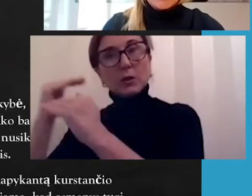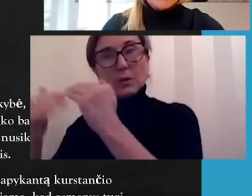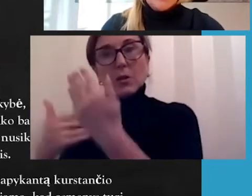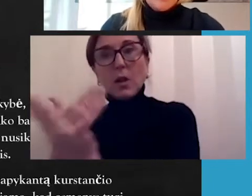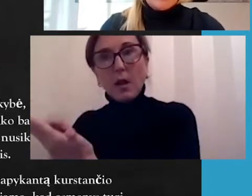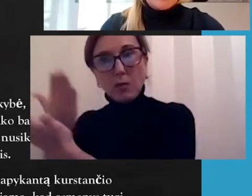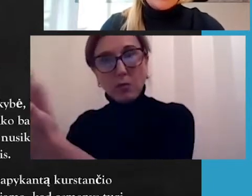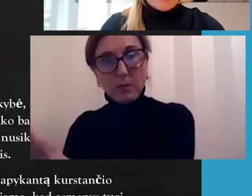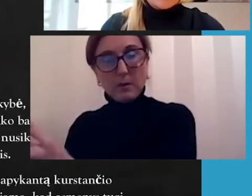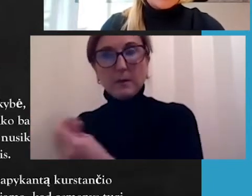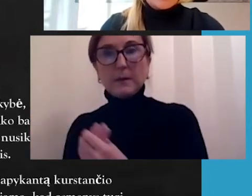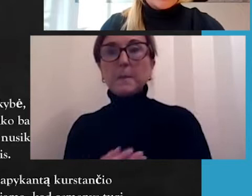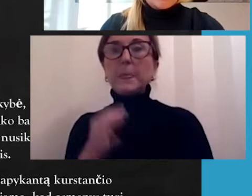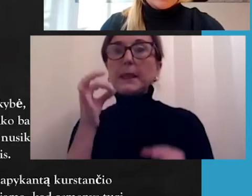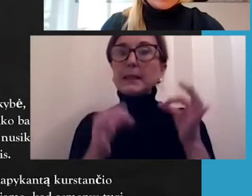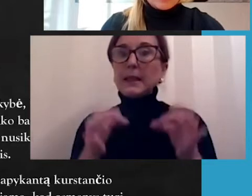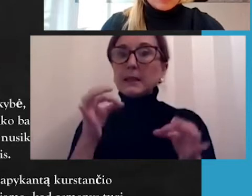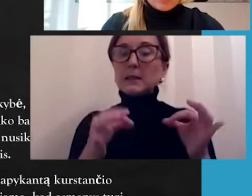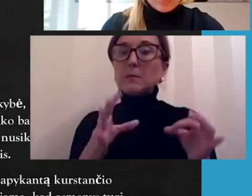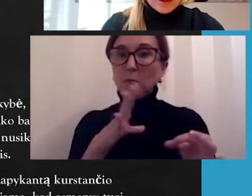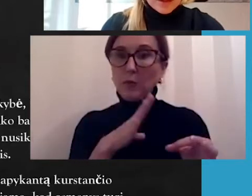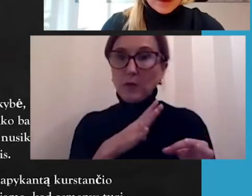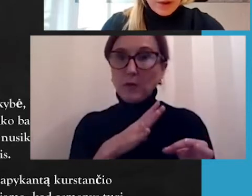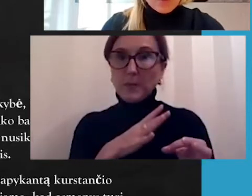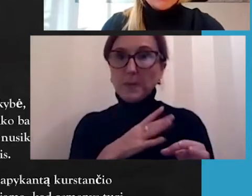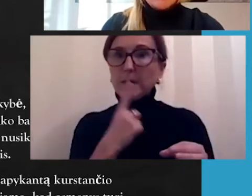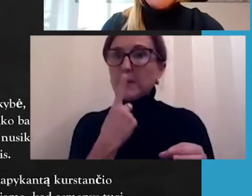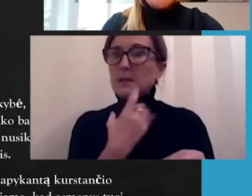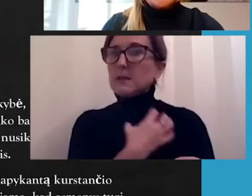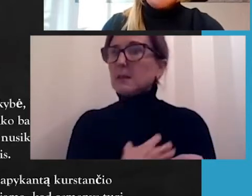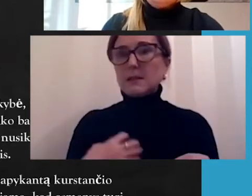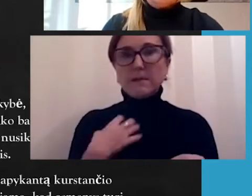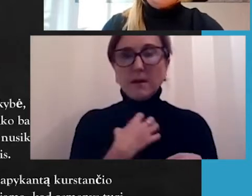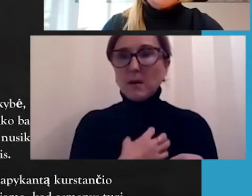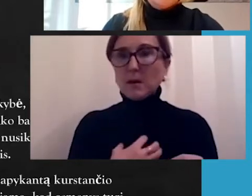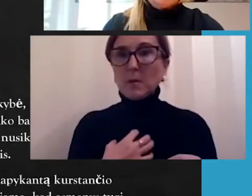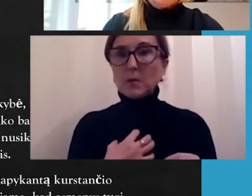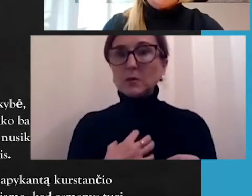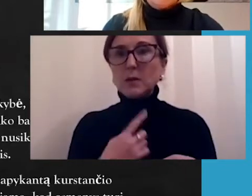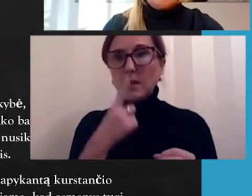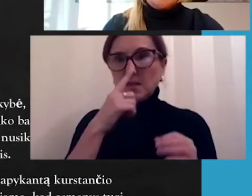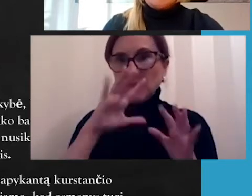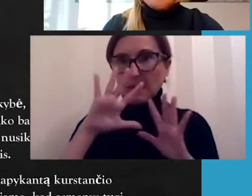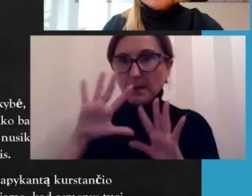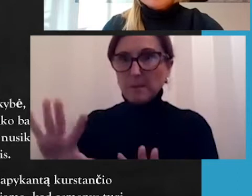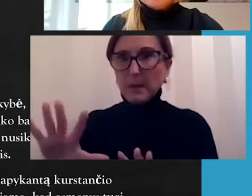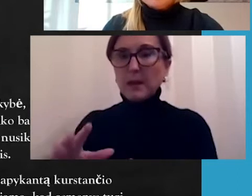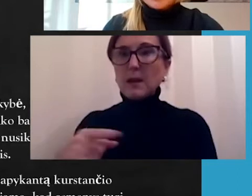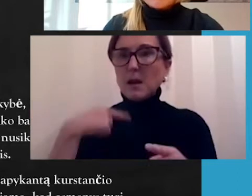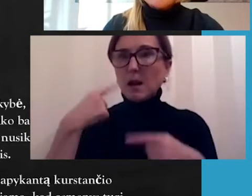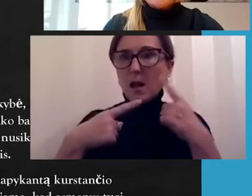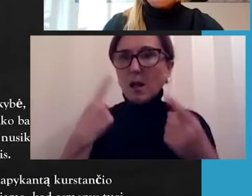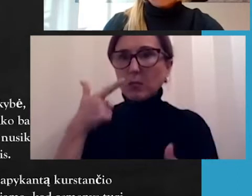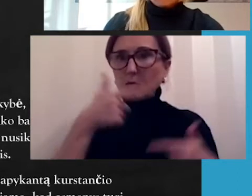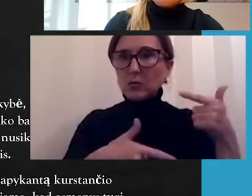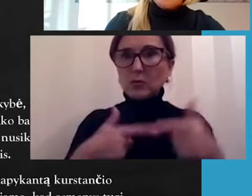arguments presented. Some of them were related to content, some of them were related to the process, and one of the most important